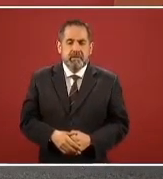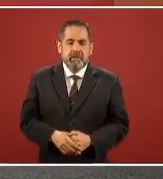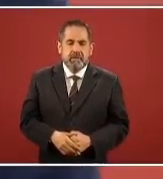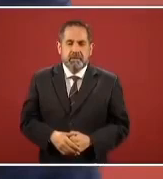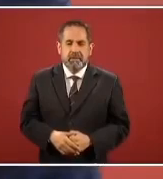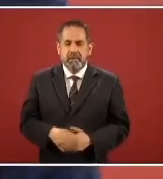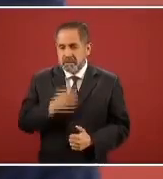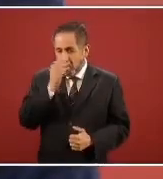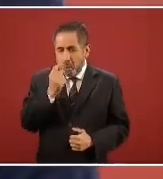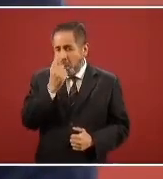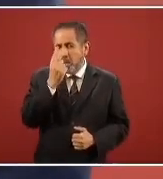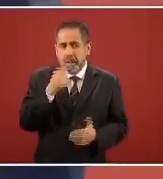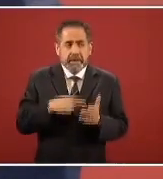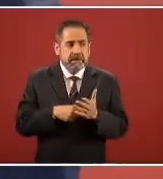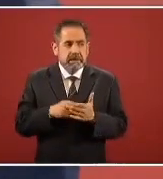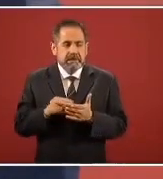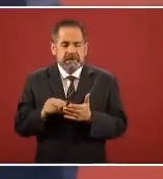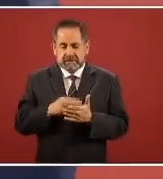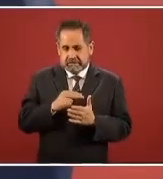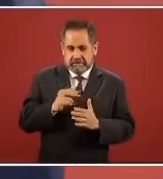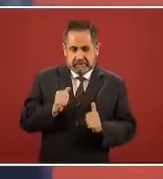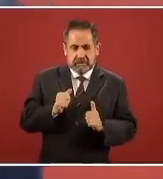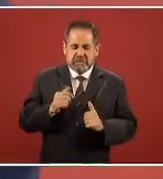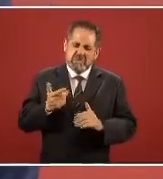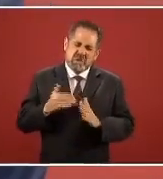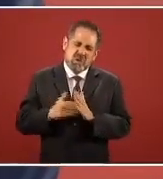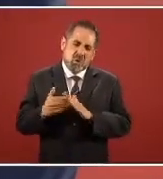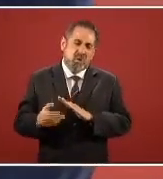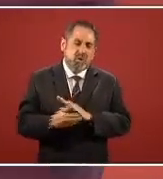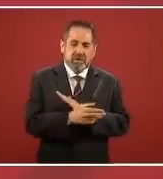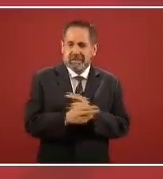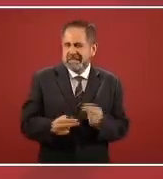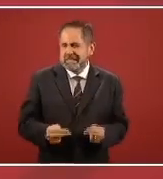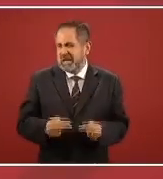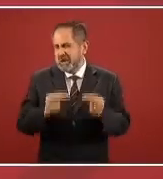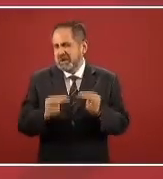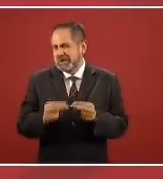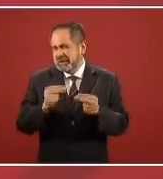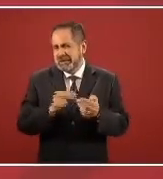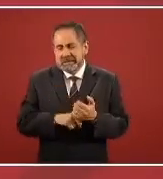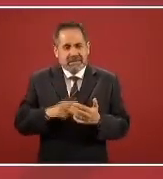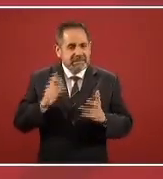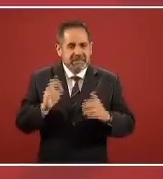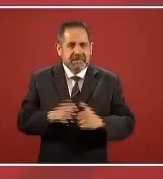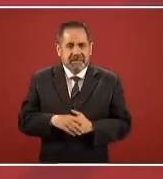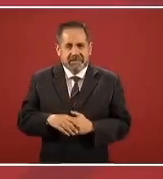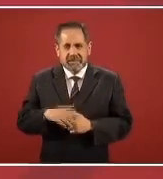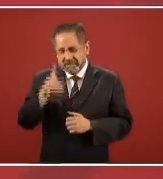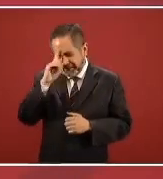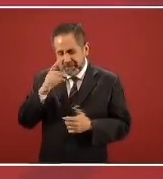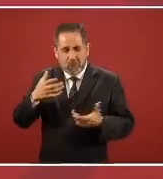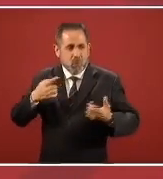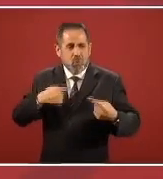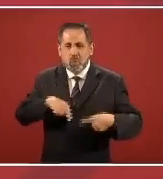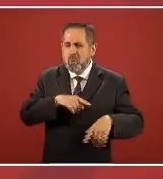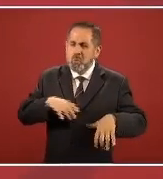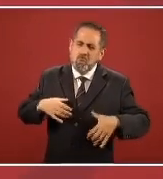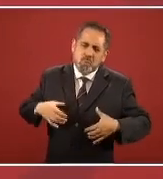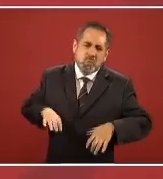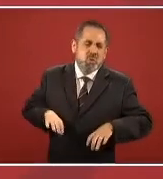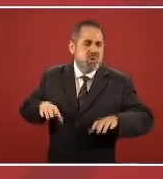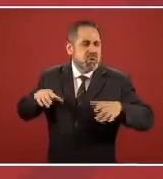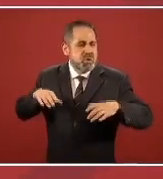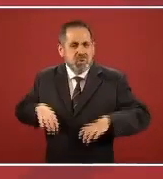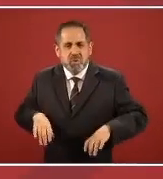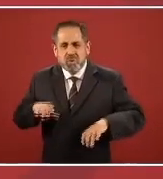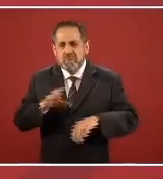En una. In one of them. Estamos hablando de los negocios. We're talking about businesses. Más lucrativos. That are the most lucrative. Los